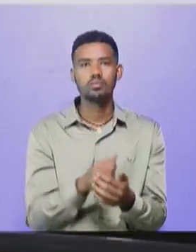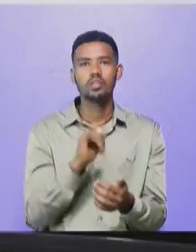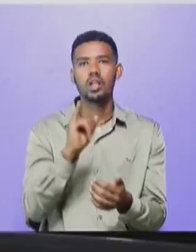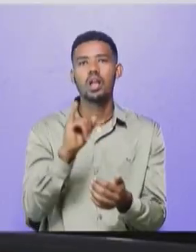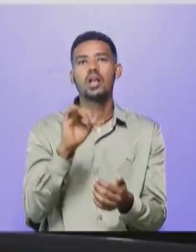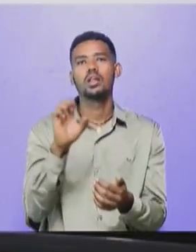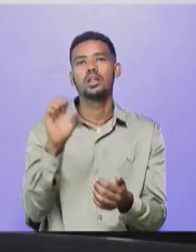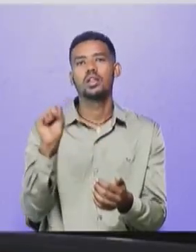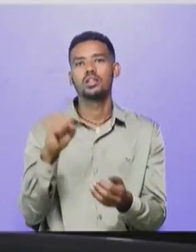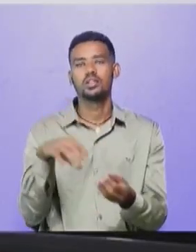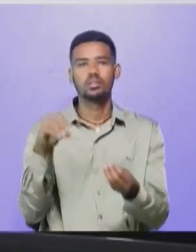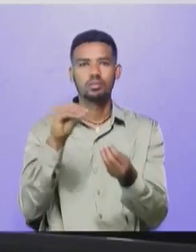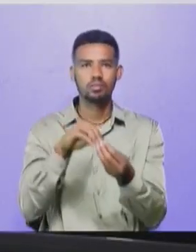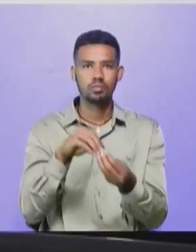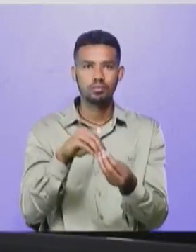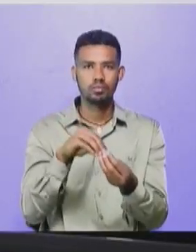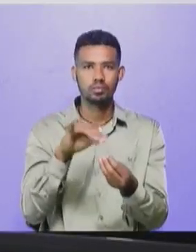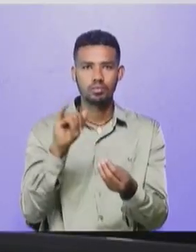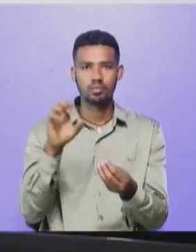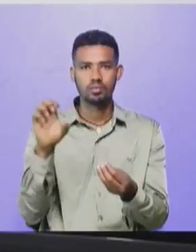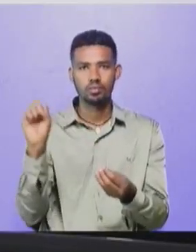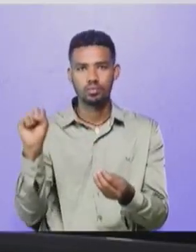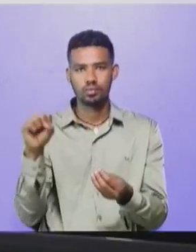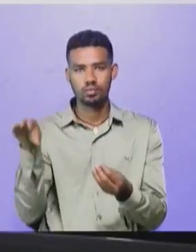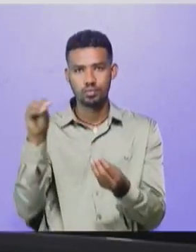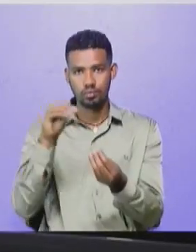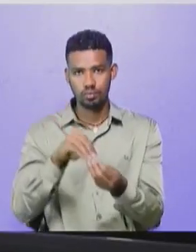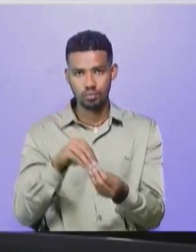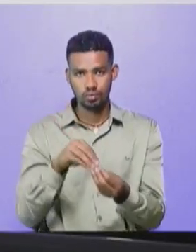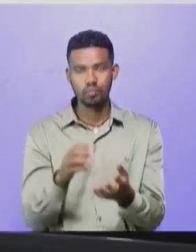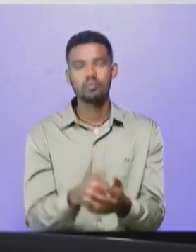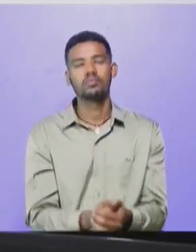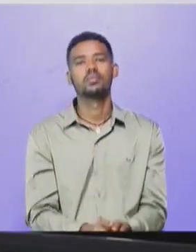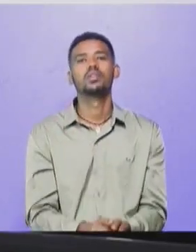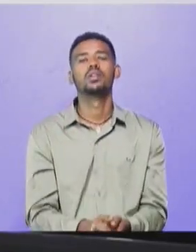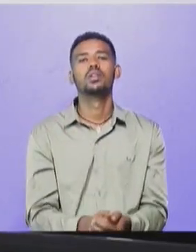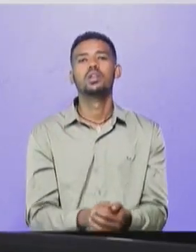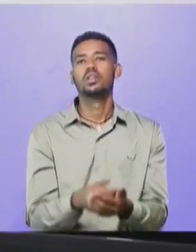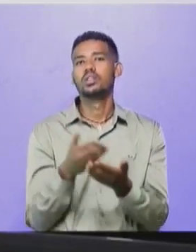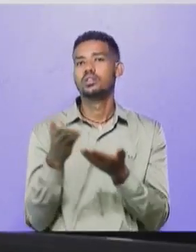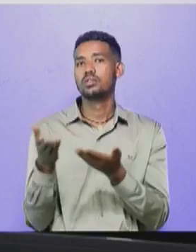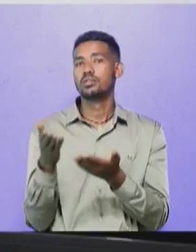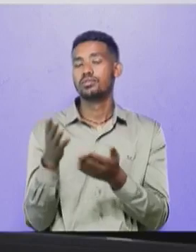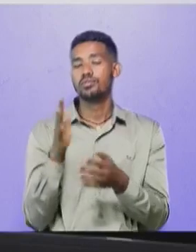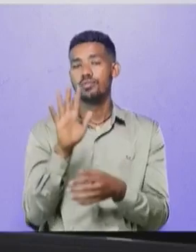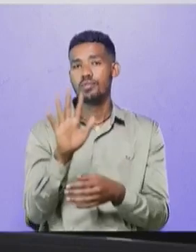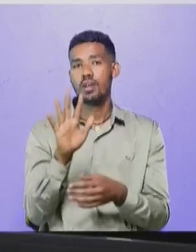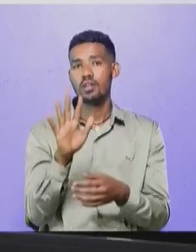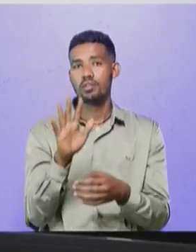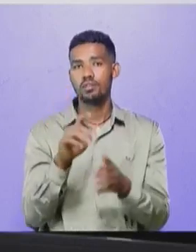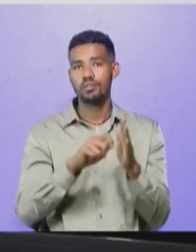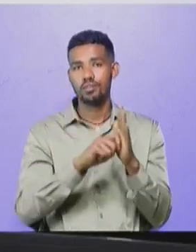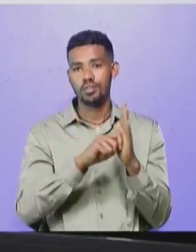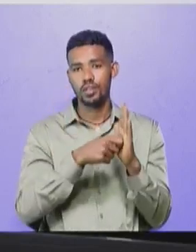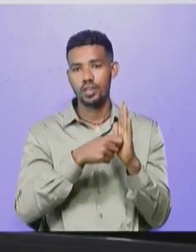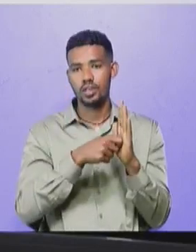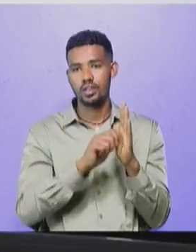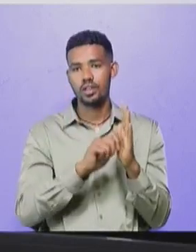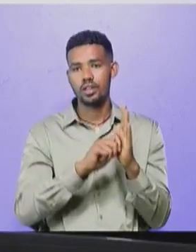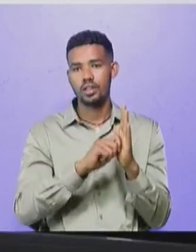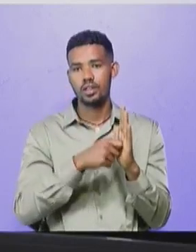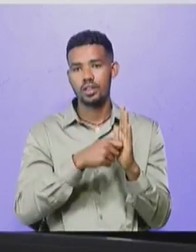Story. Stories. Story. Stories. Here is 5. Key.